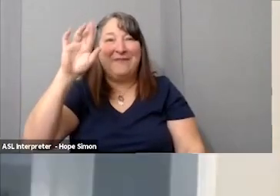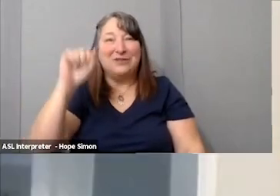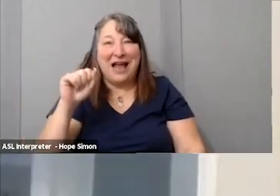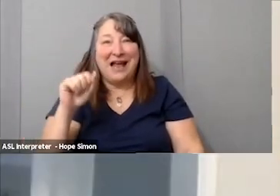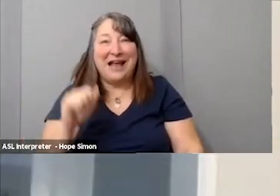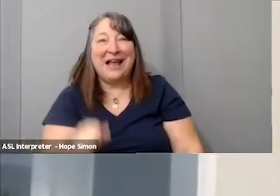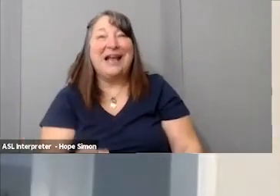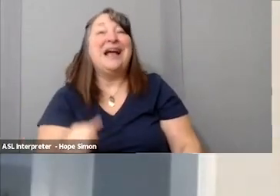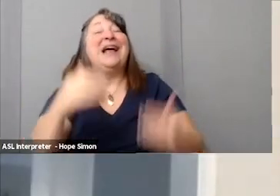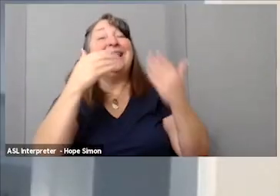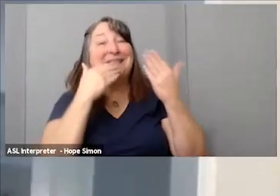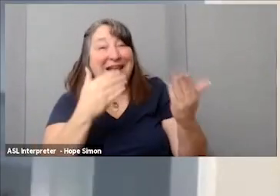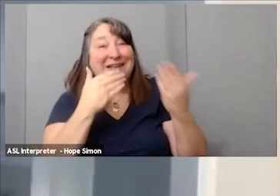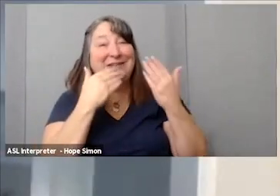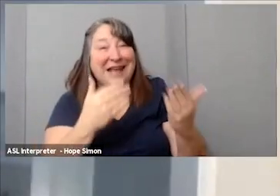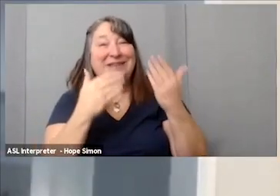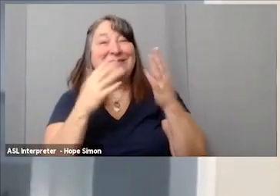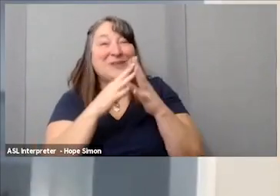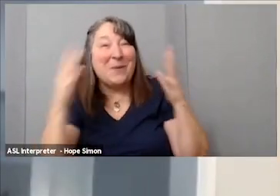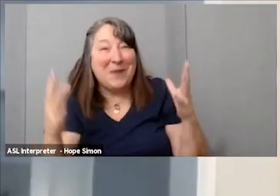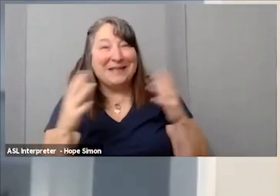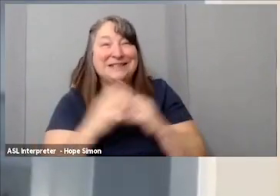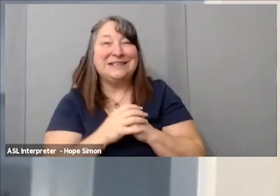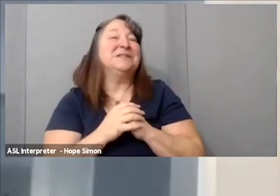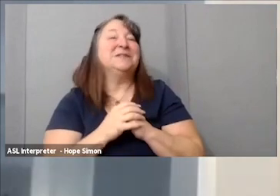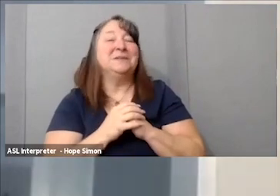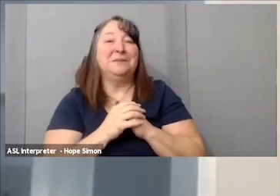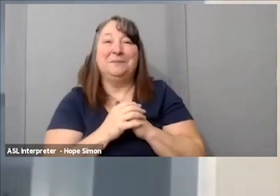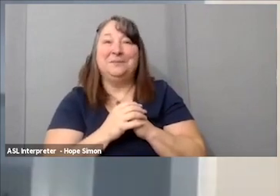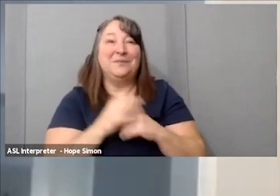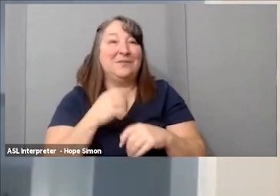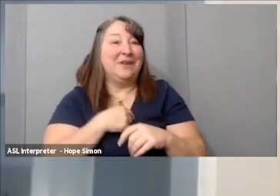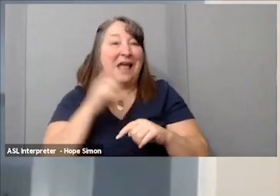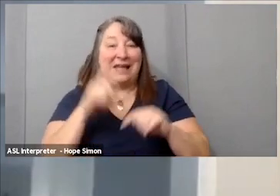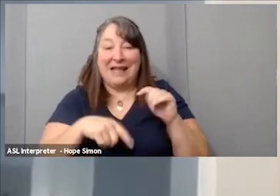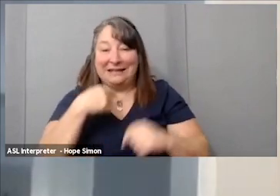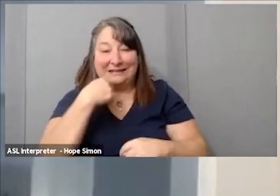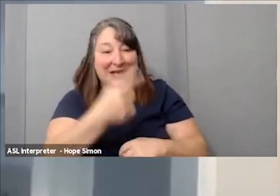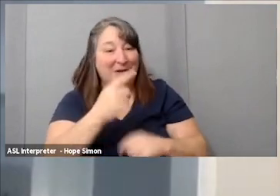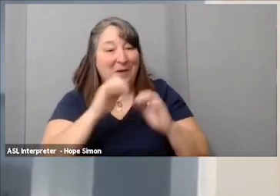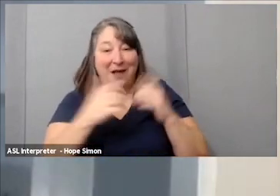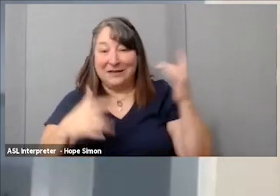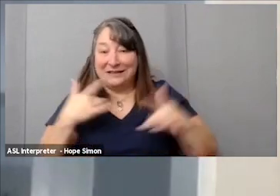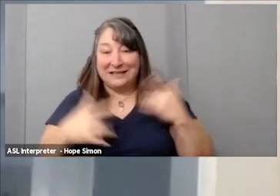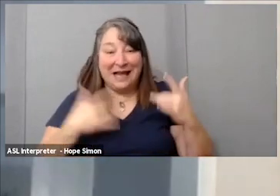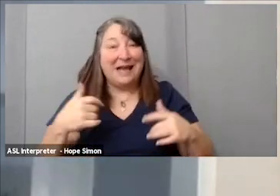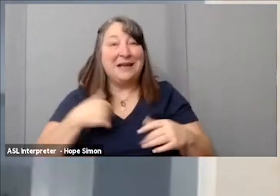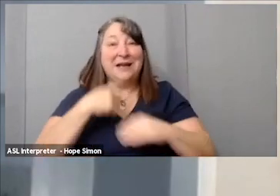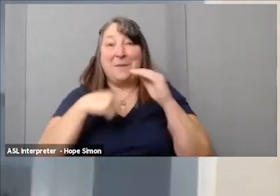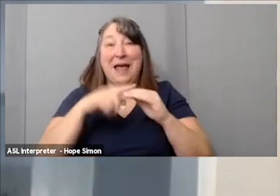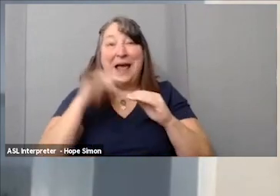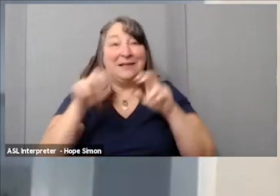Madeline, thank you. Thank you so much. I can't even tell you how excited I am about this panel and about